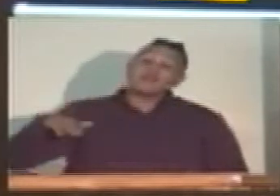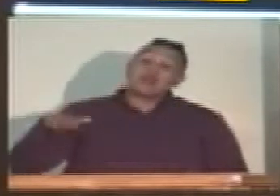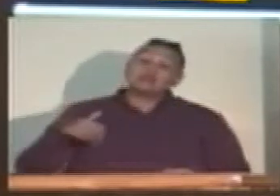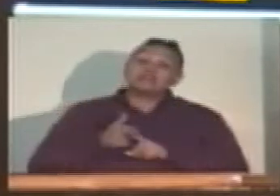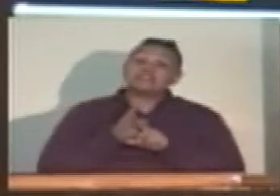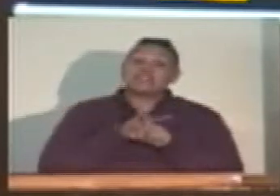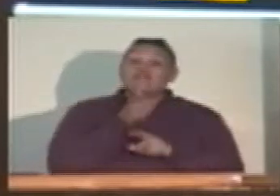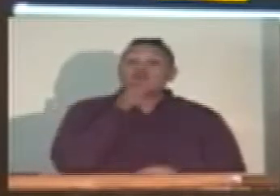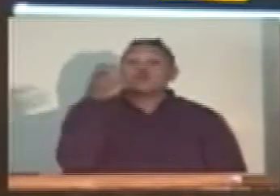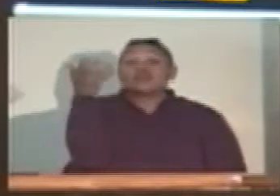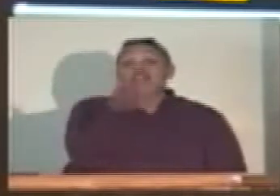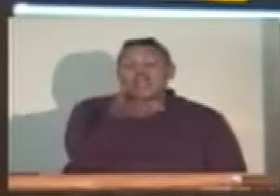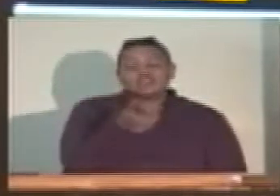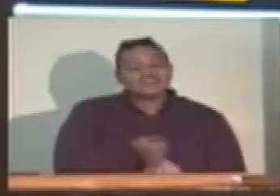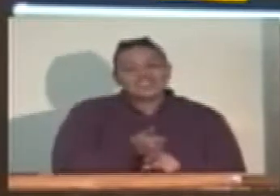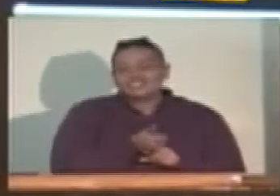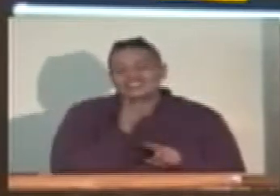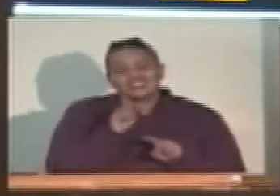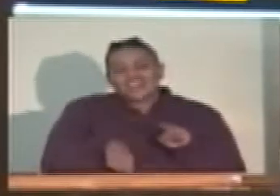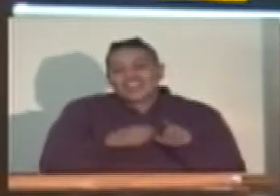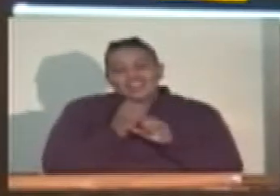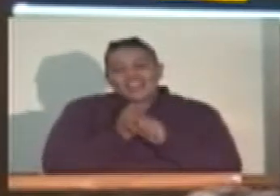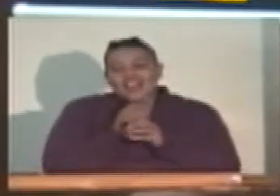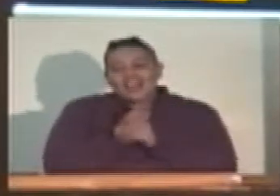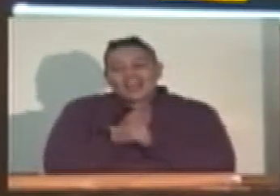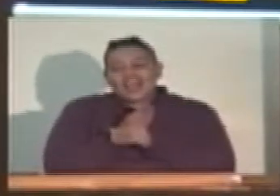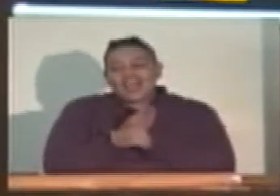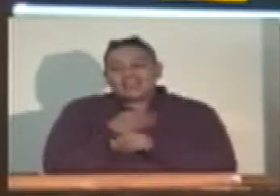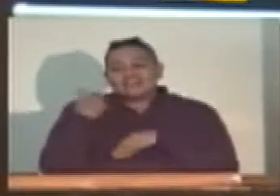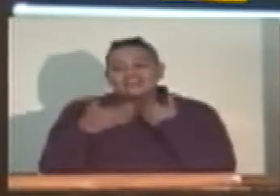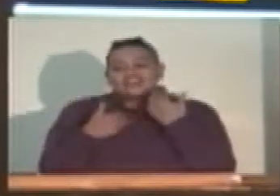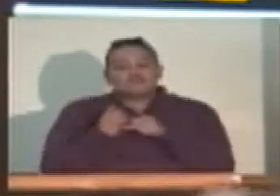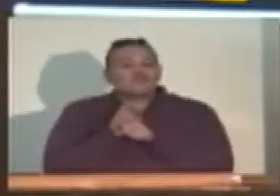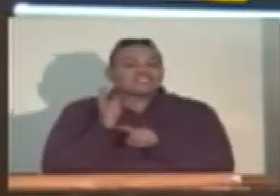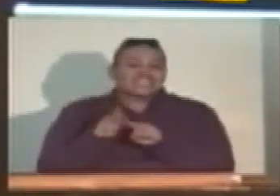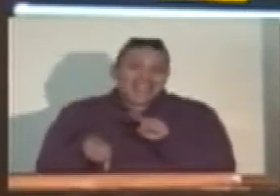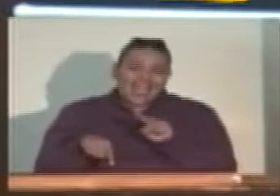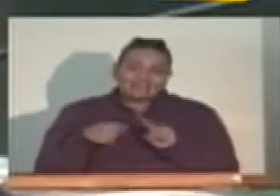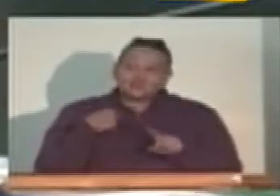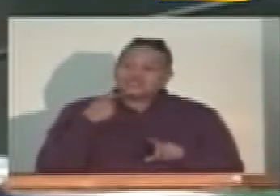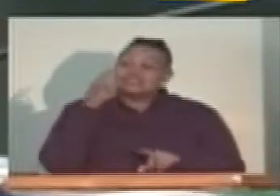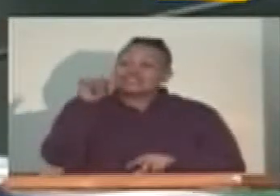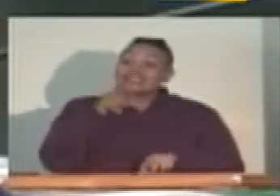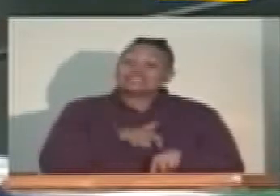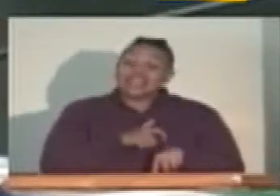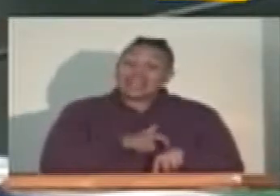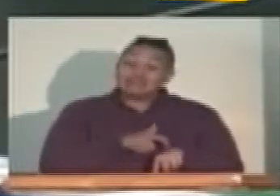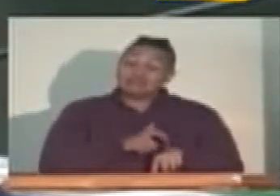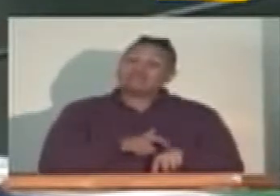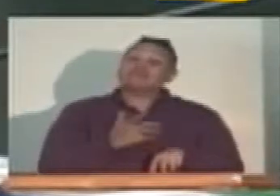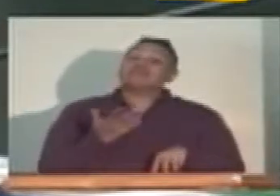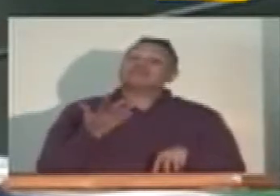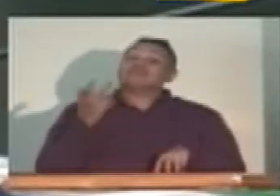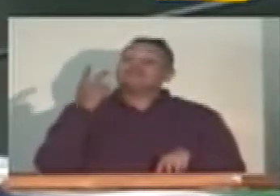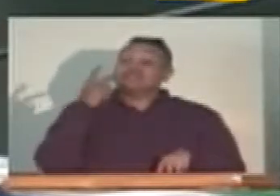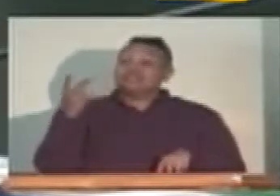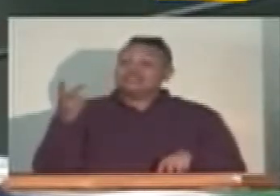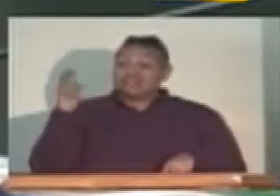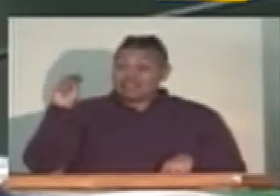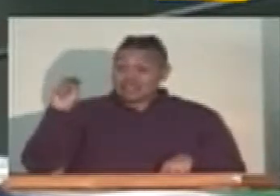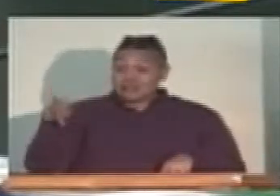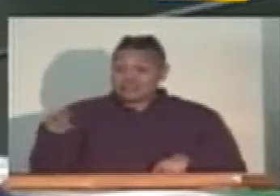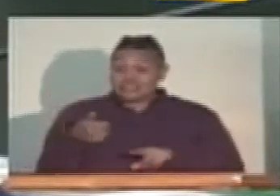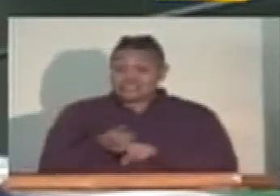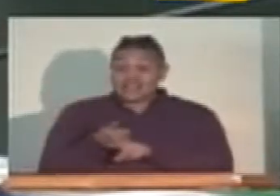who was there could not get the land under production. So I said at that time, see here, Mr. MP,